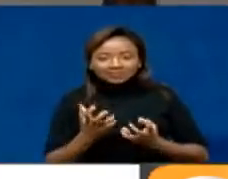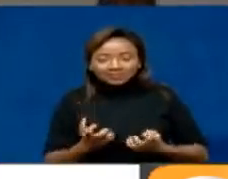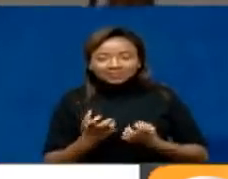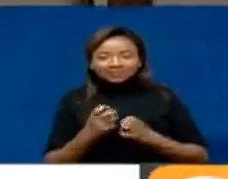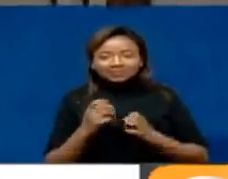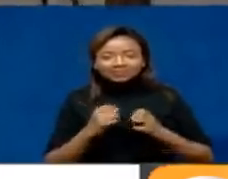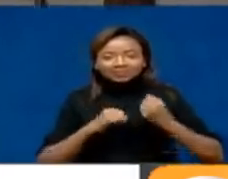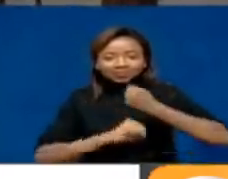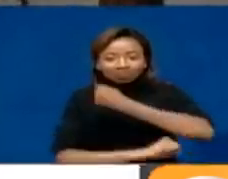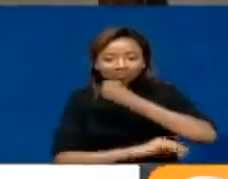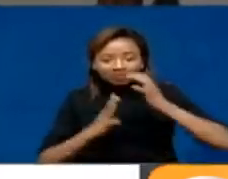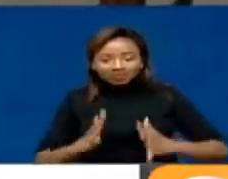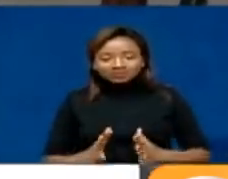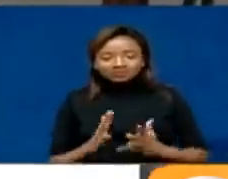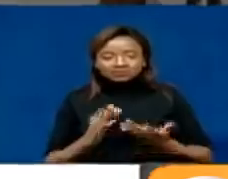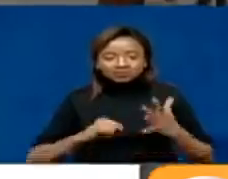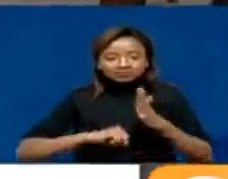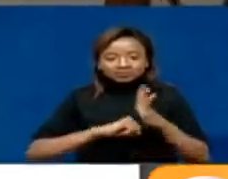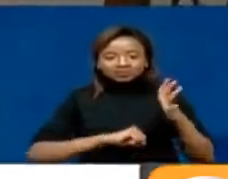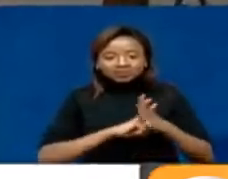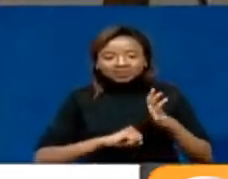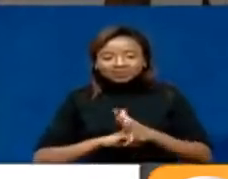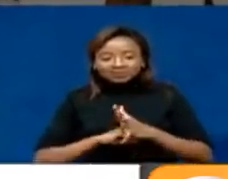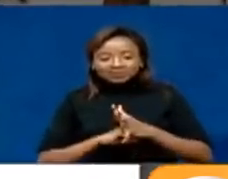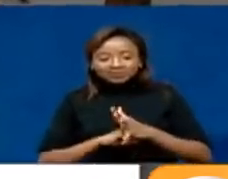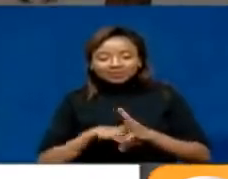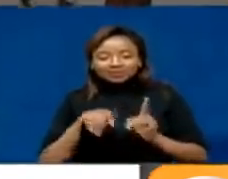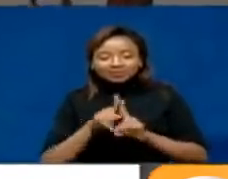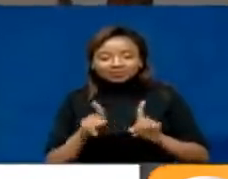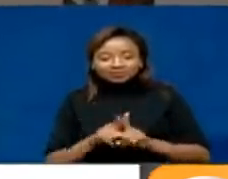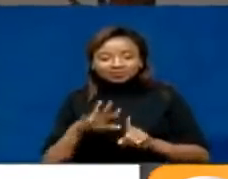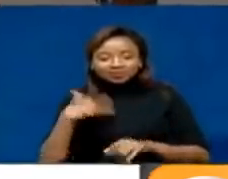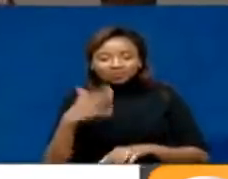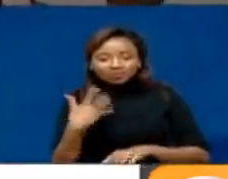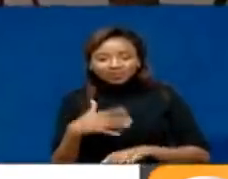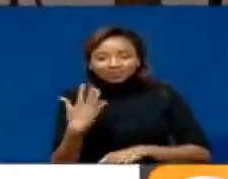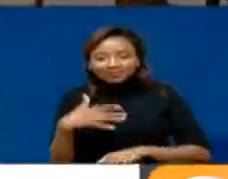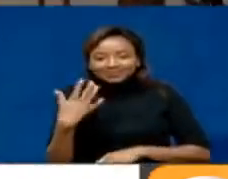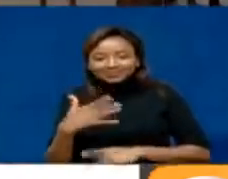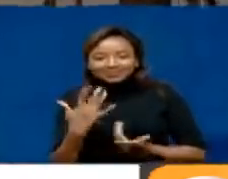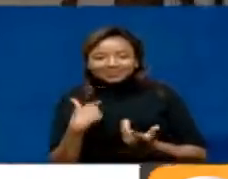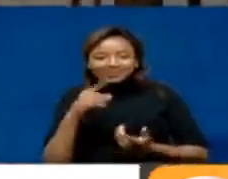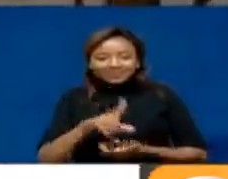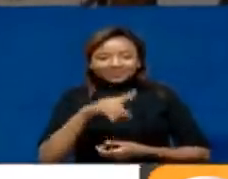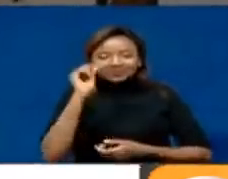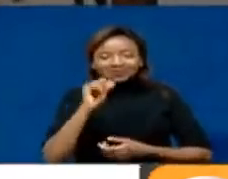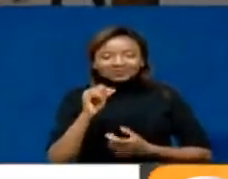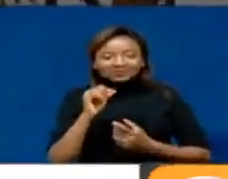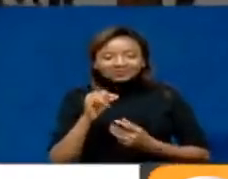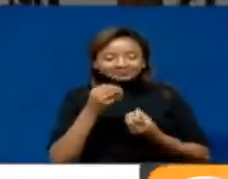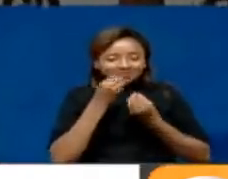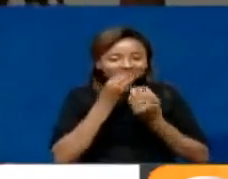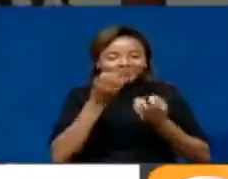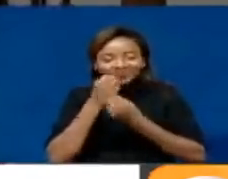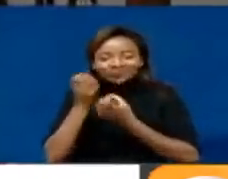to do that. We don't need to be funded to do that. So always when I go, and most of the times I'm found in the streets of Nairobi doing that, giving that